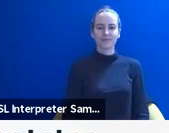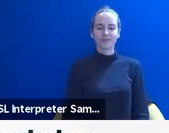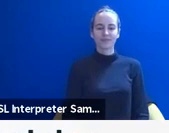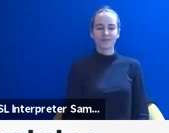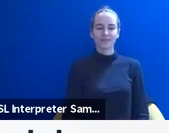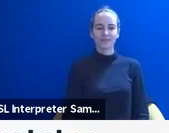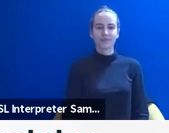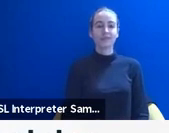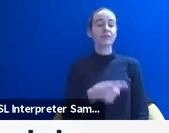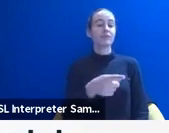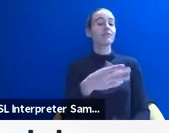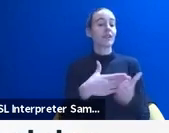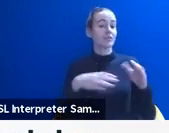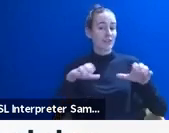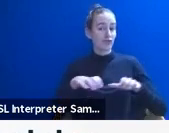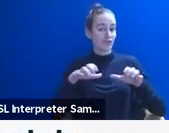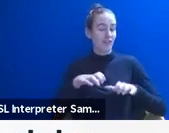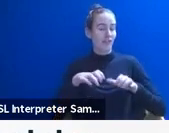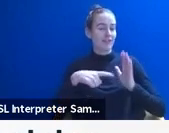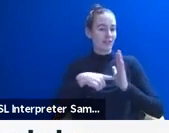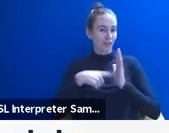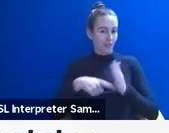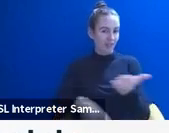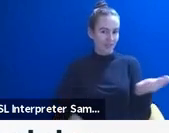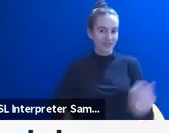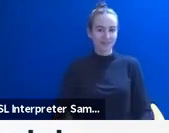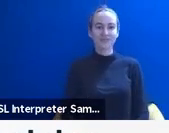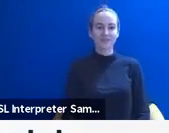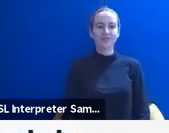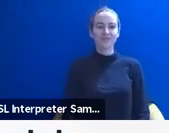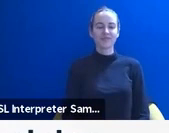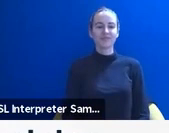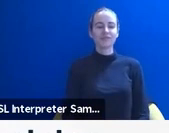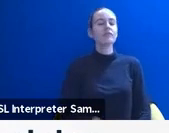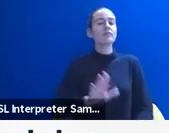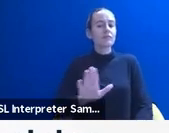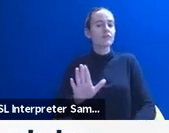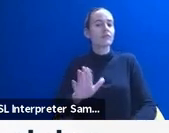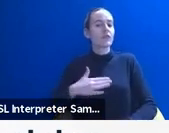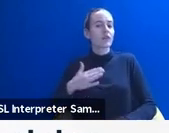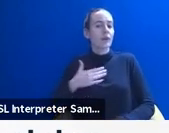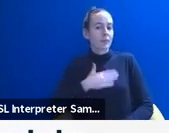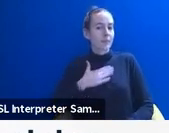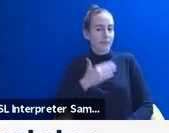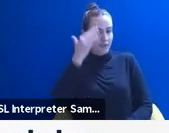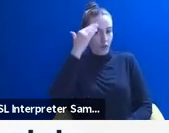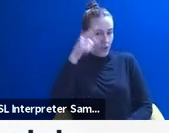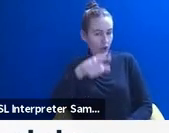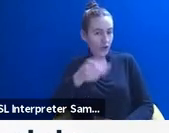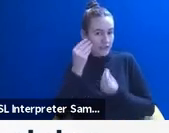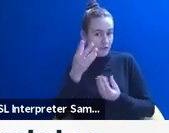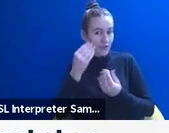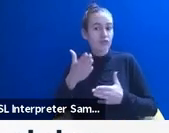Here are some prescribed exercise methods that therapists use. Now, please be aware that the following information is being shared